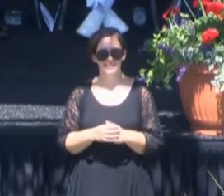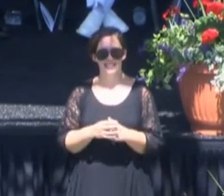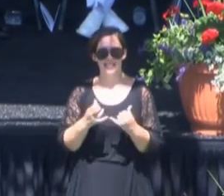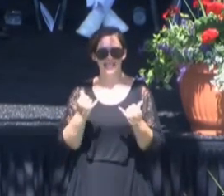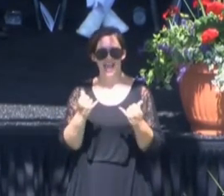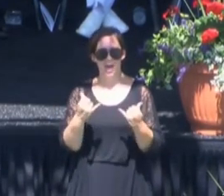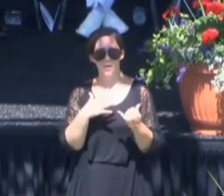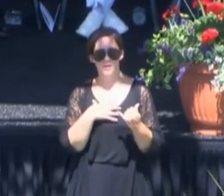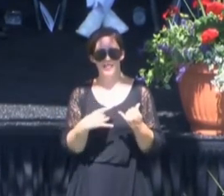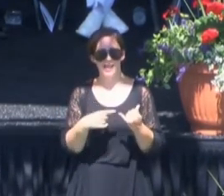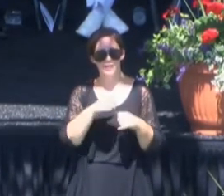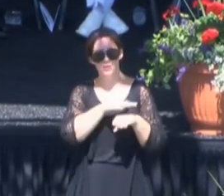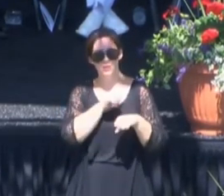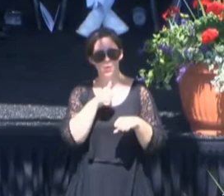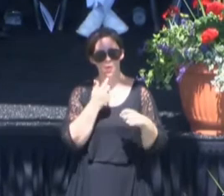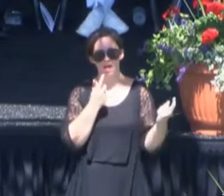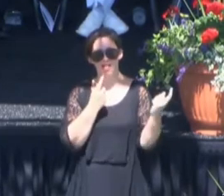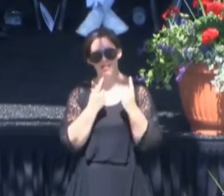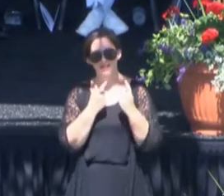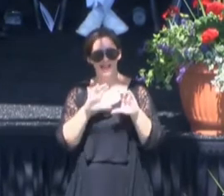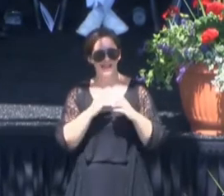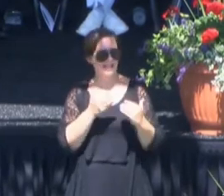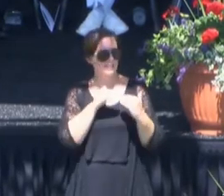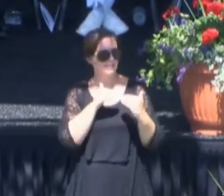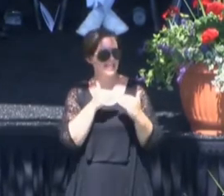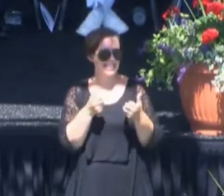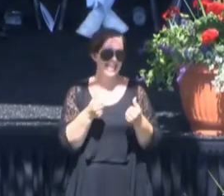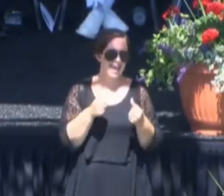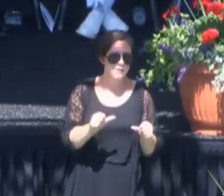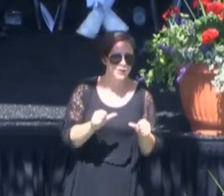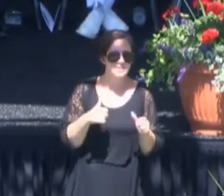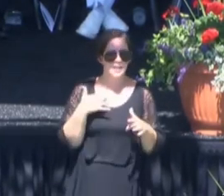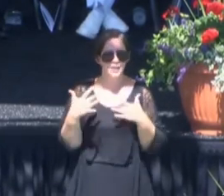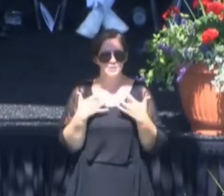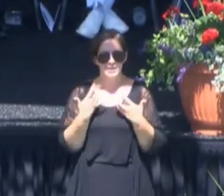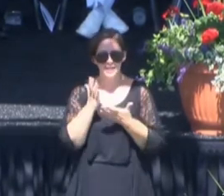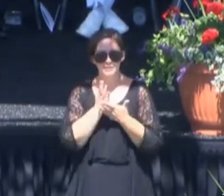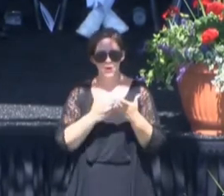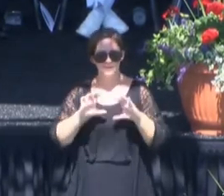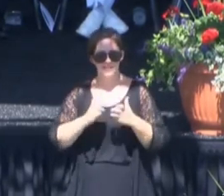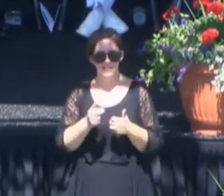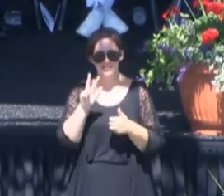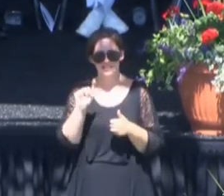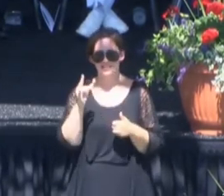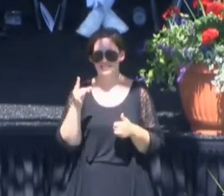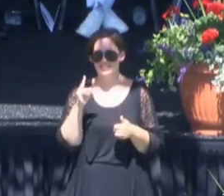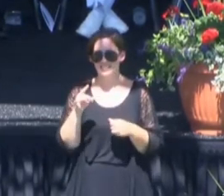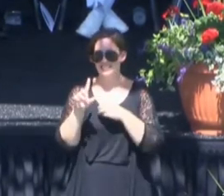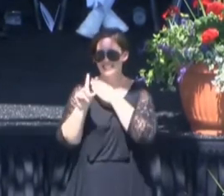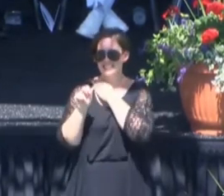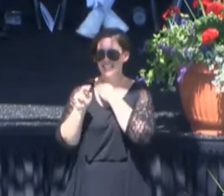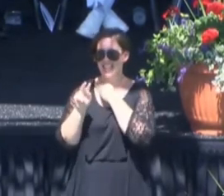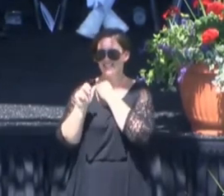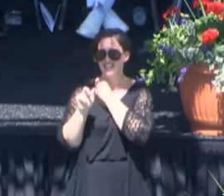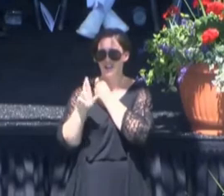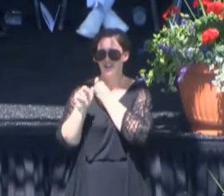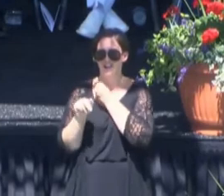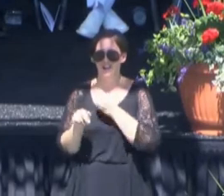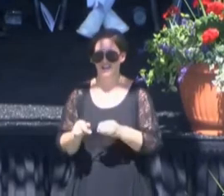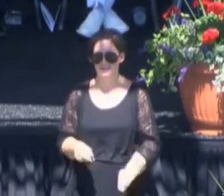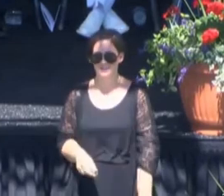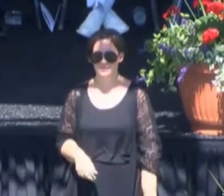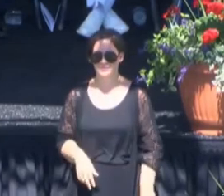distinguished classmate of ours for his efforts and enthusiasm as a part of the class of 2018, Dan Vieira, I know where you are. Come on up